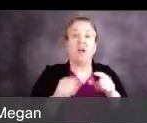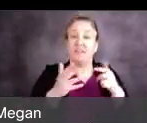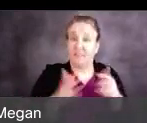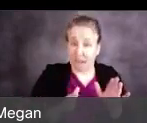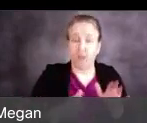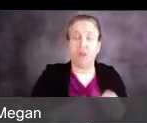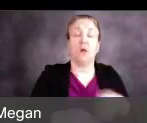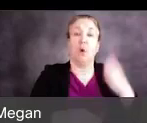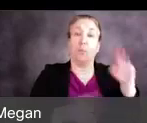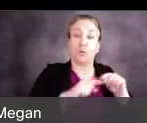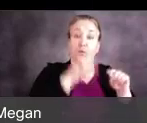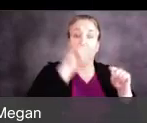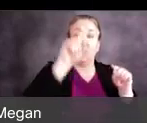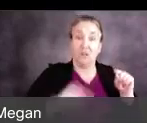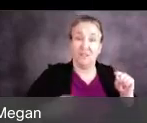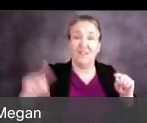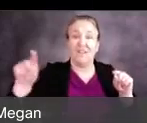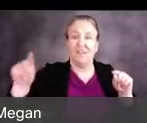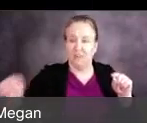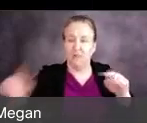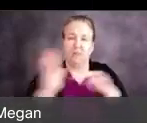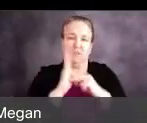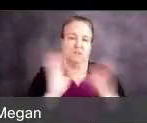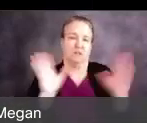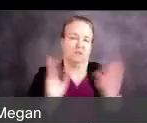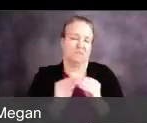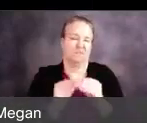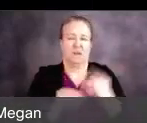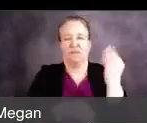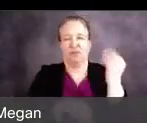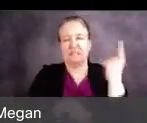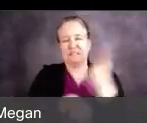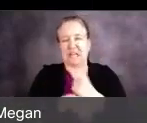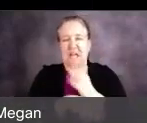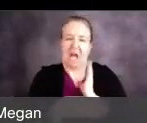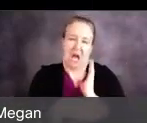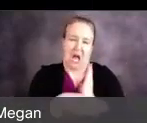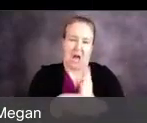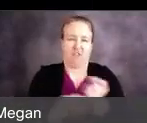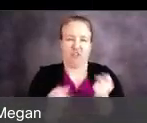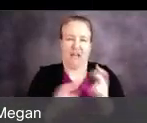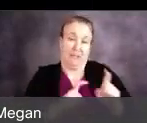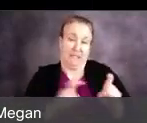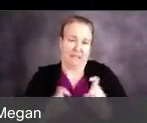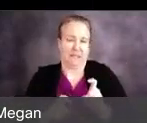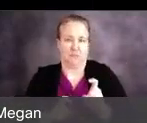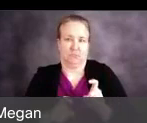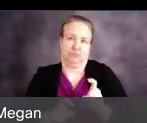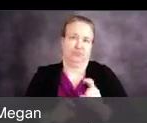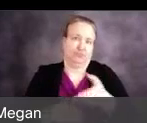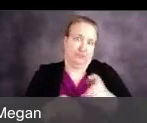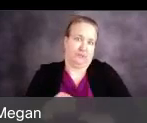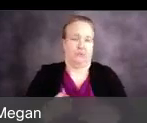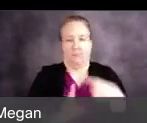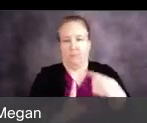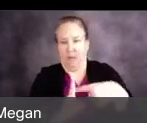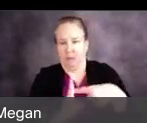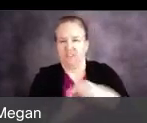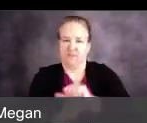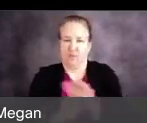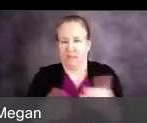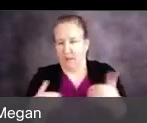then the blue line is the 14-day running average of positive tests. So you can see we are slowly heading downward,